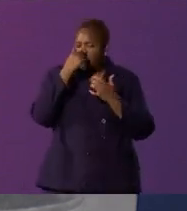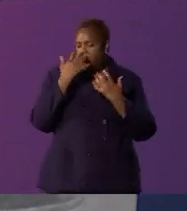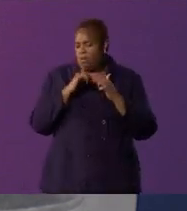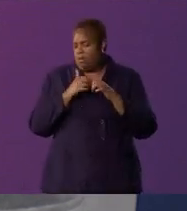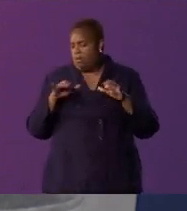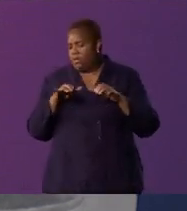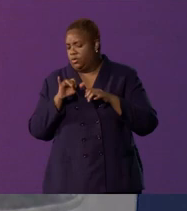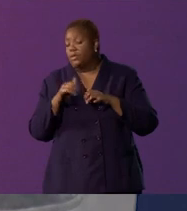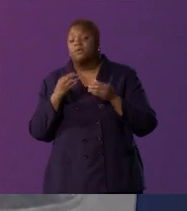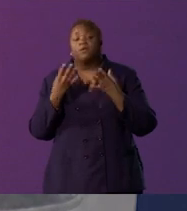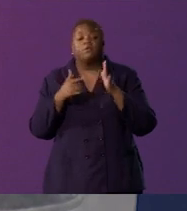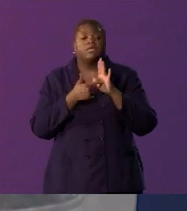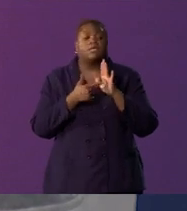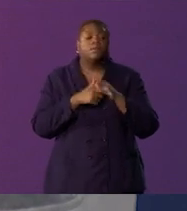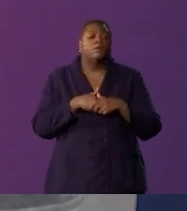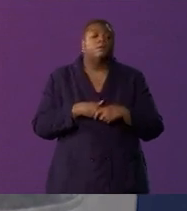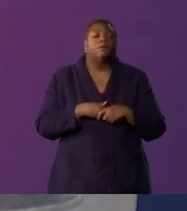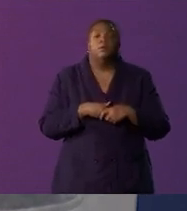it. So I'll give you an example.